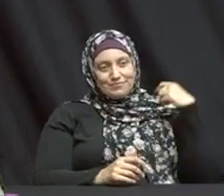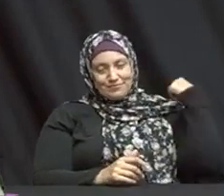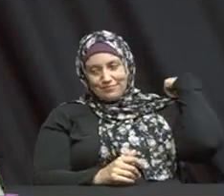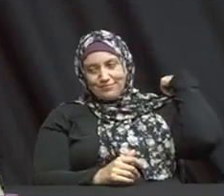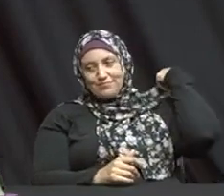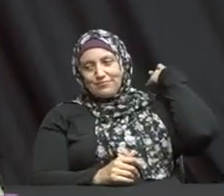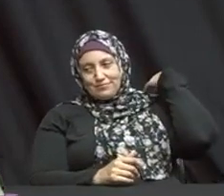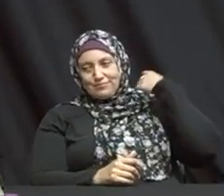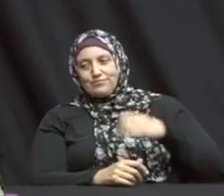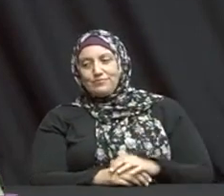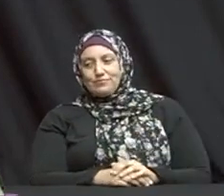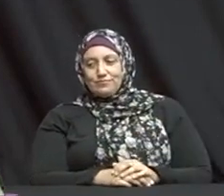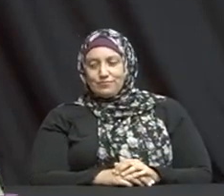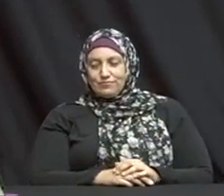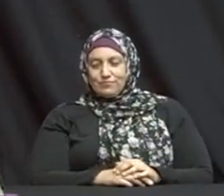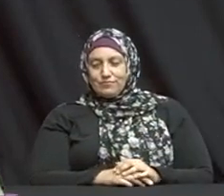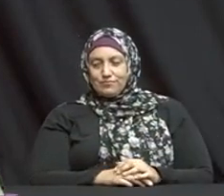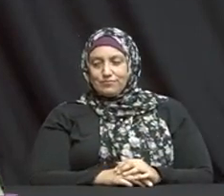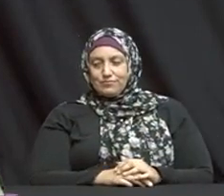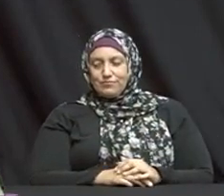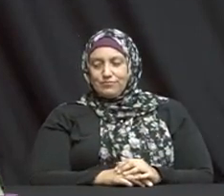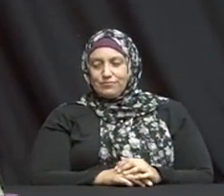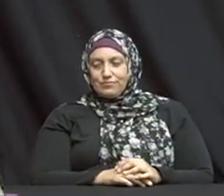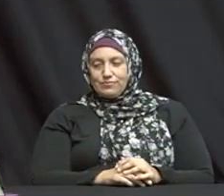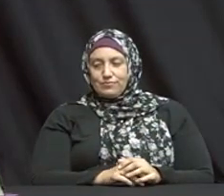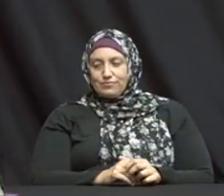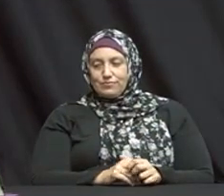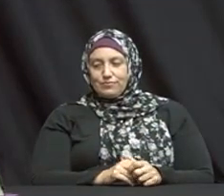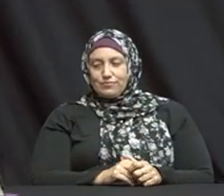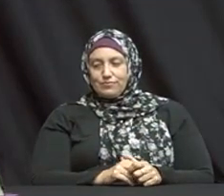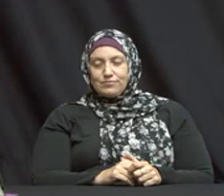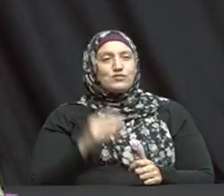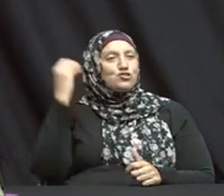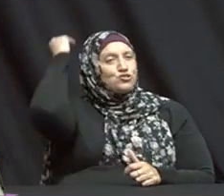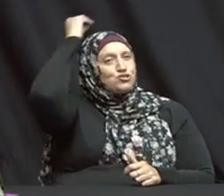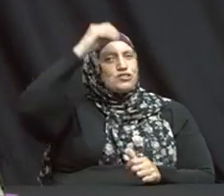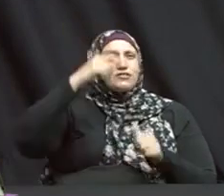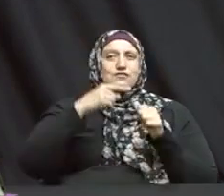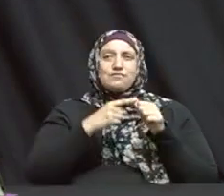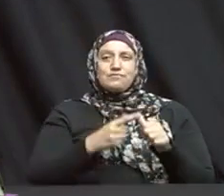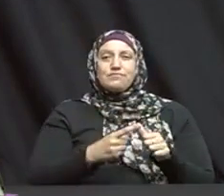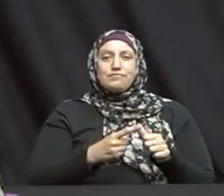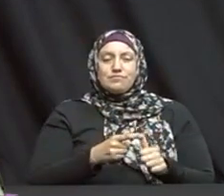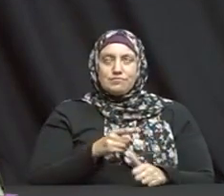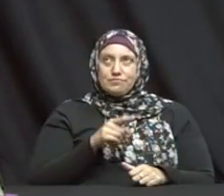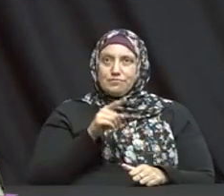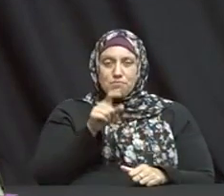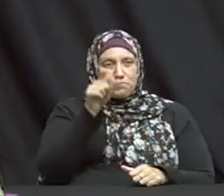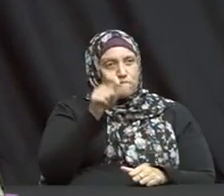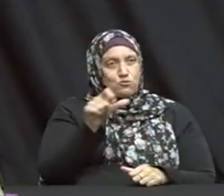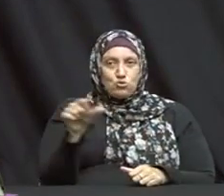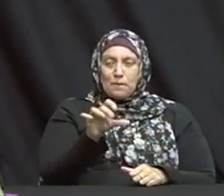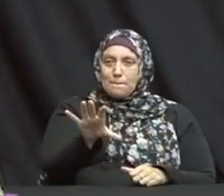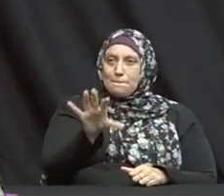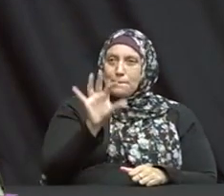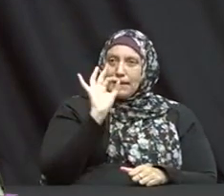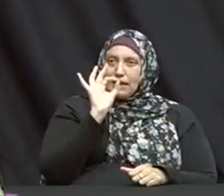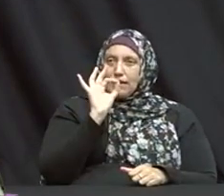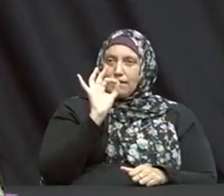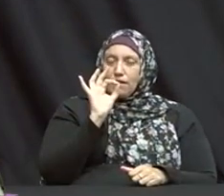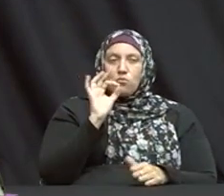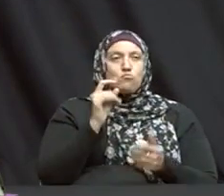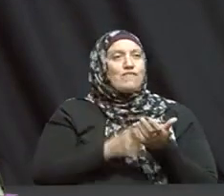Number one, a God-fearing person, someone who can really look after. In terms of the preferences, usually if the